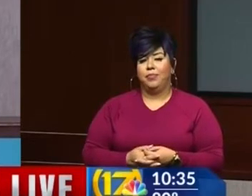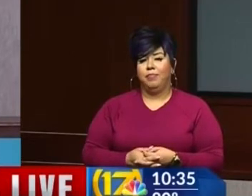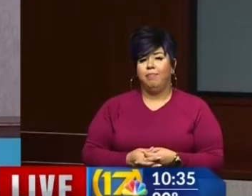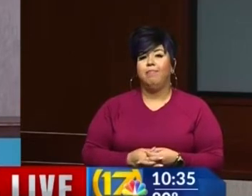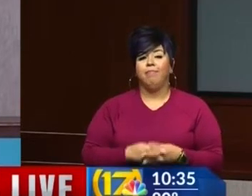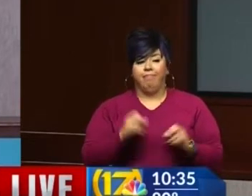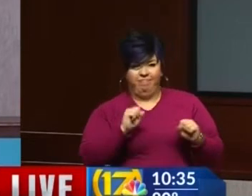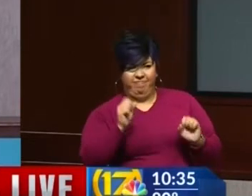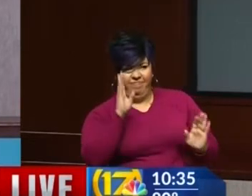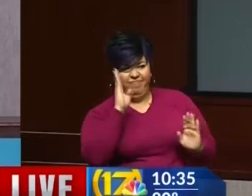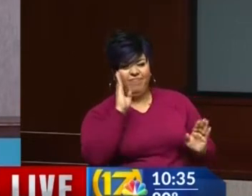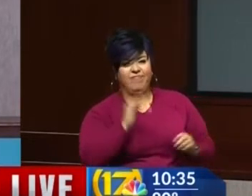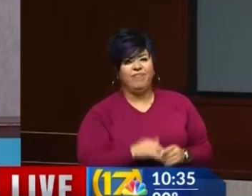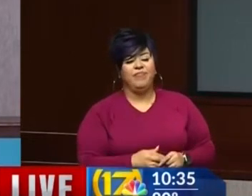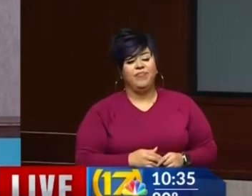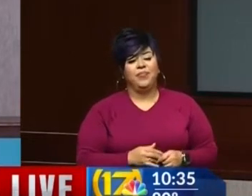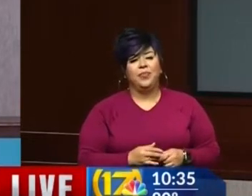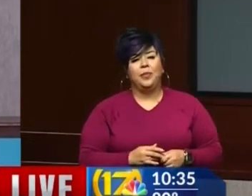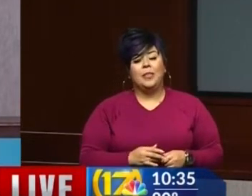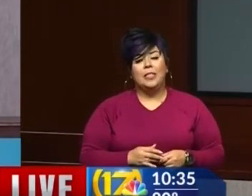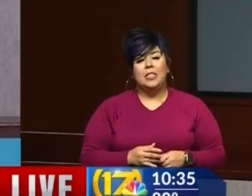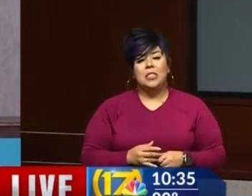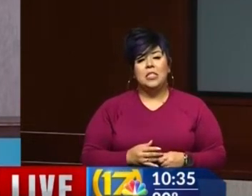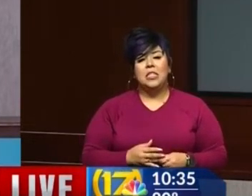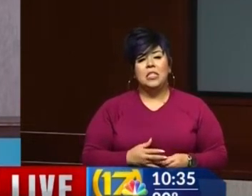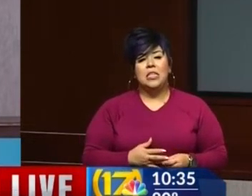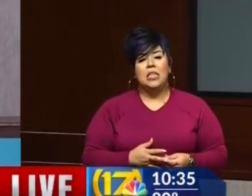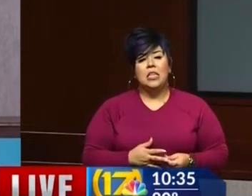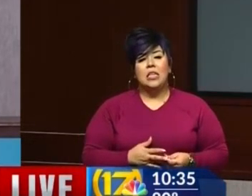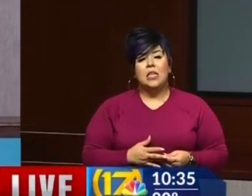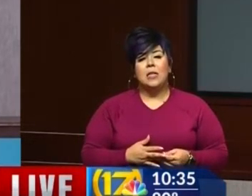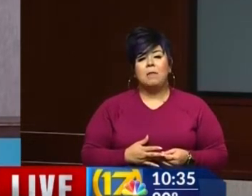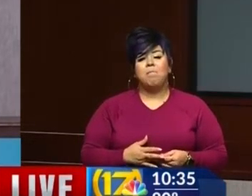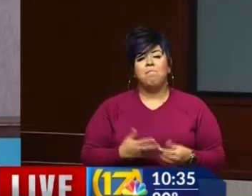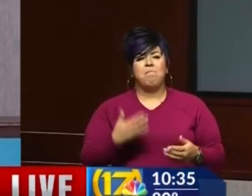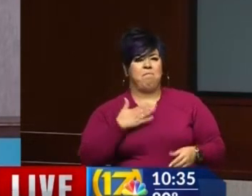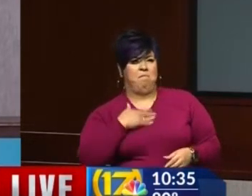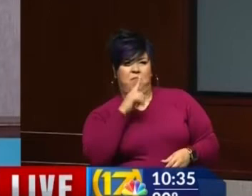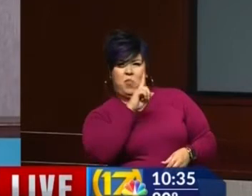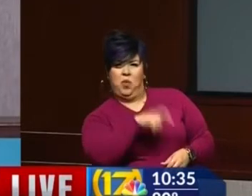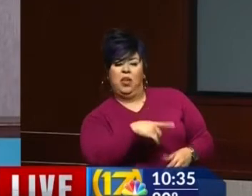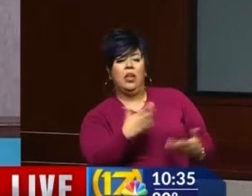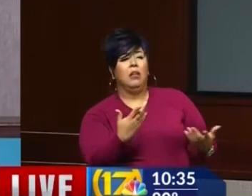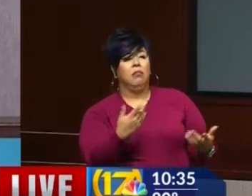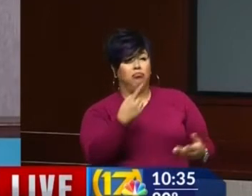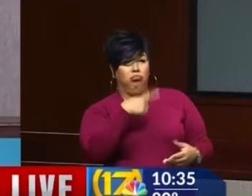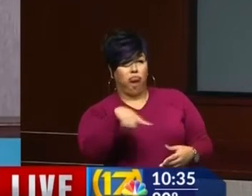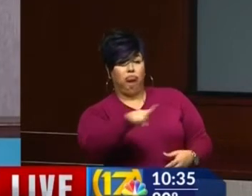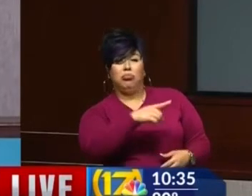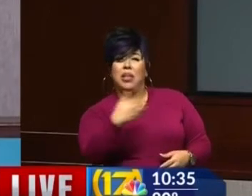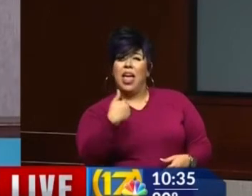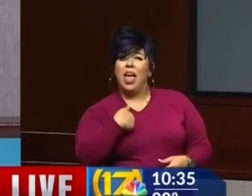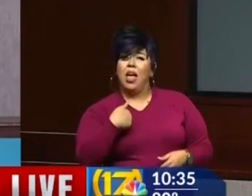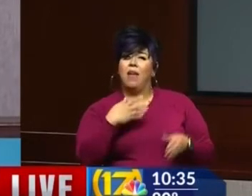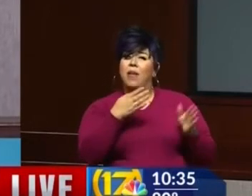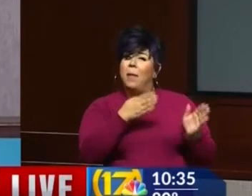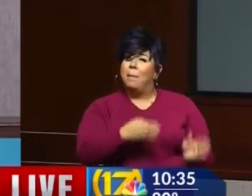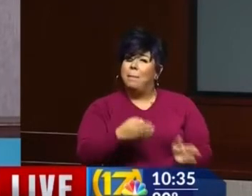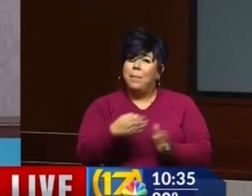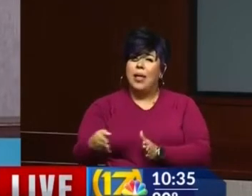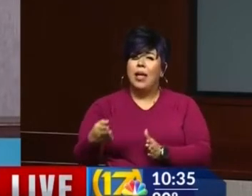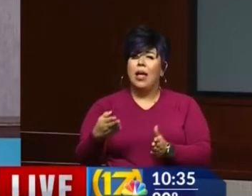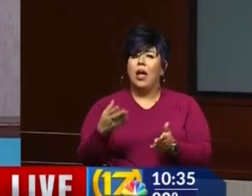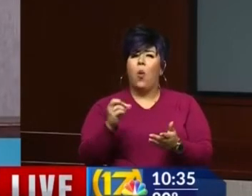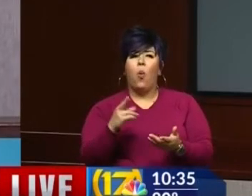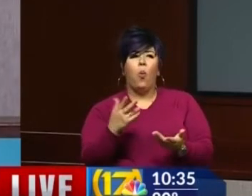Yeah, hi, Megan. My question is there a plan in place or a strategy being discussed in order to get more